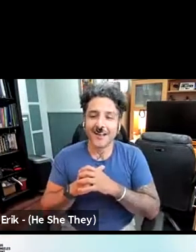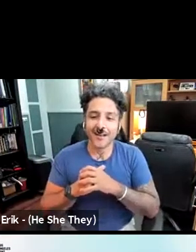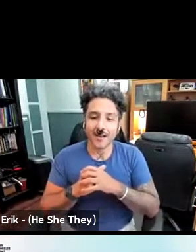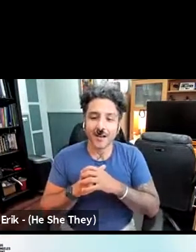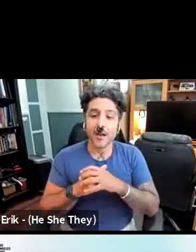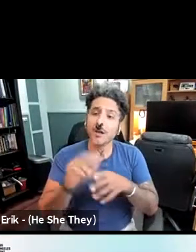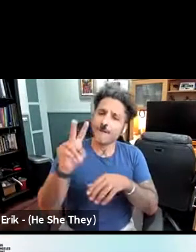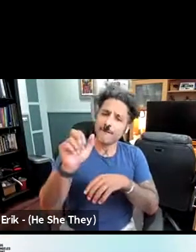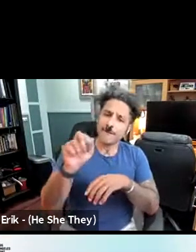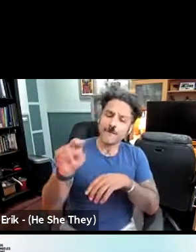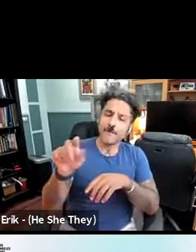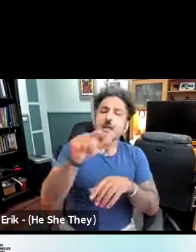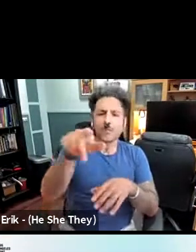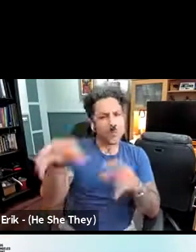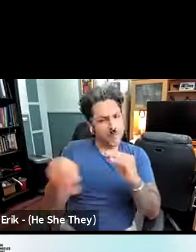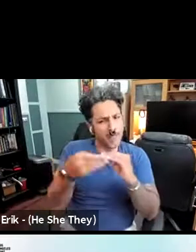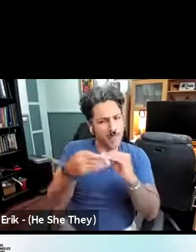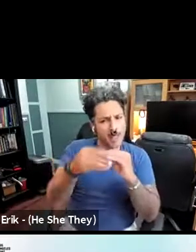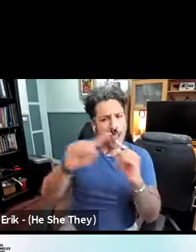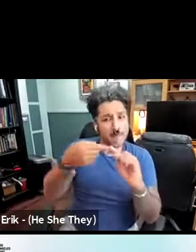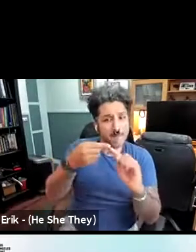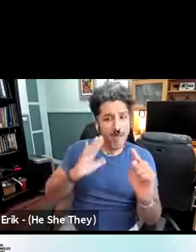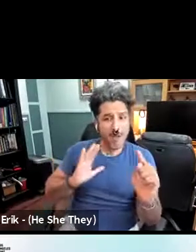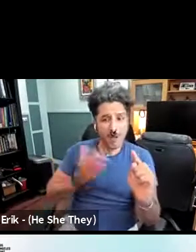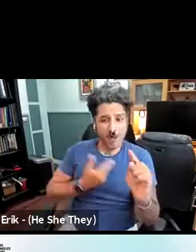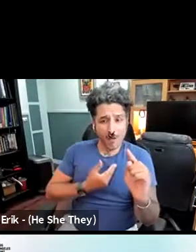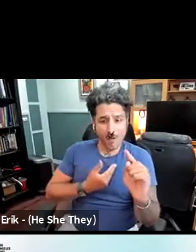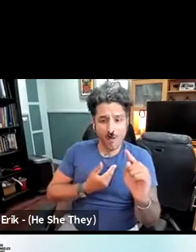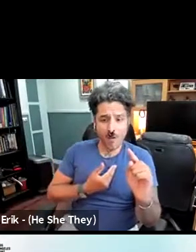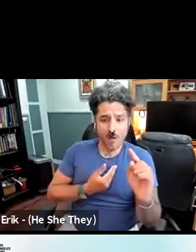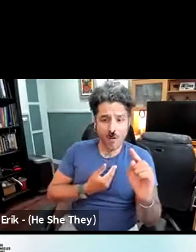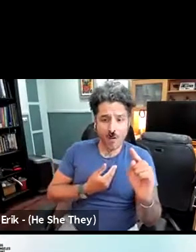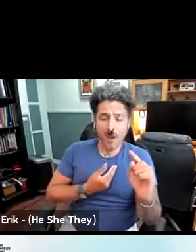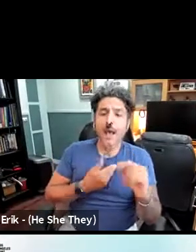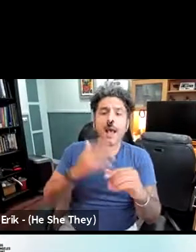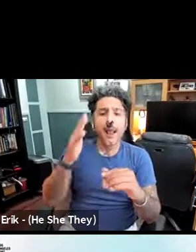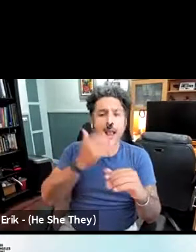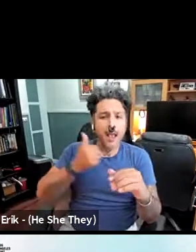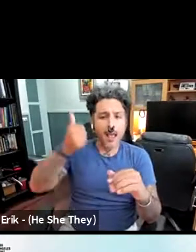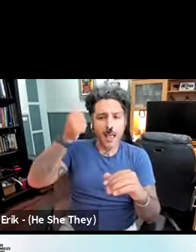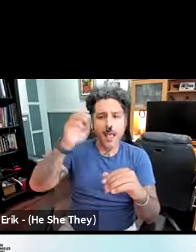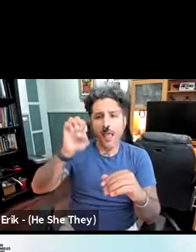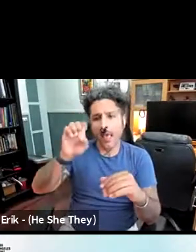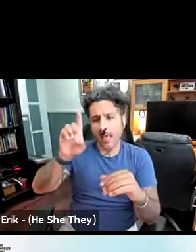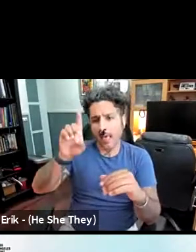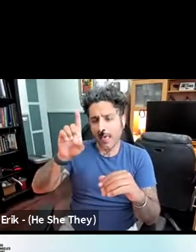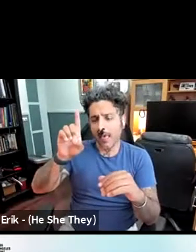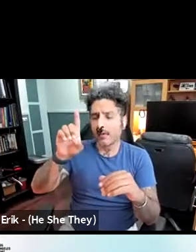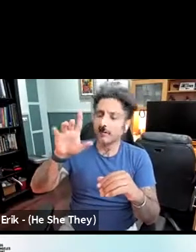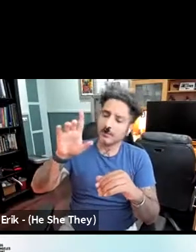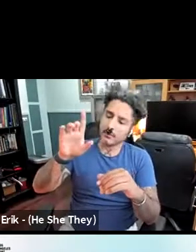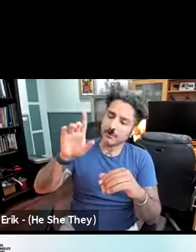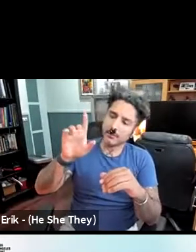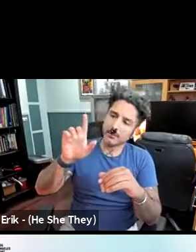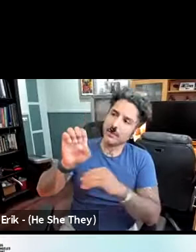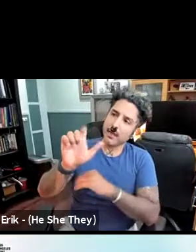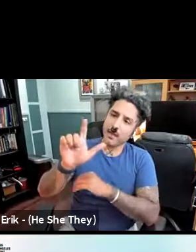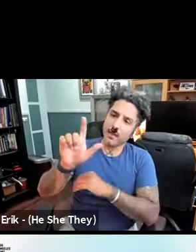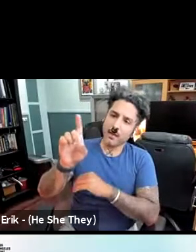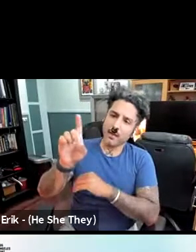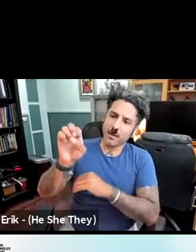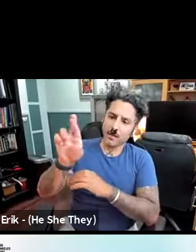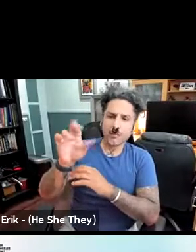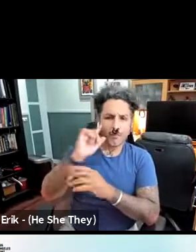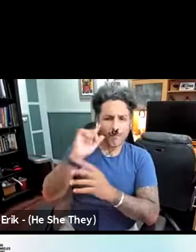You know what? I also add into about our, as we call them, elders. Some folk may use the word elders, right? I like to look at that